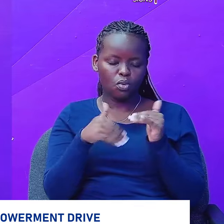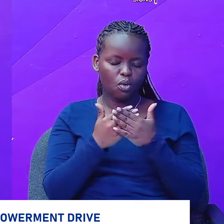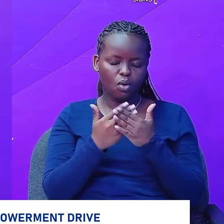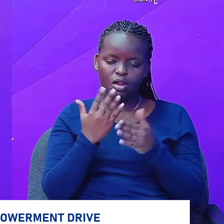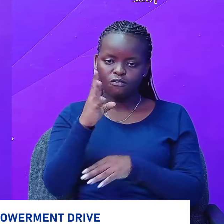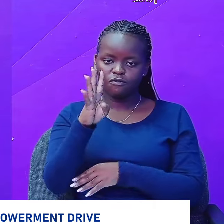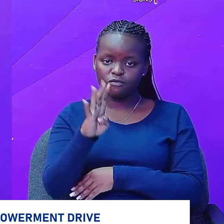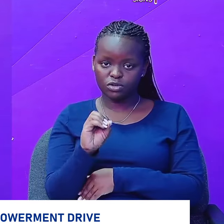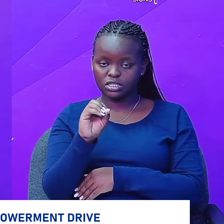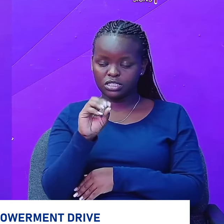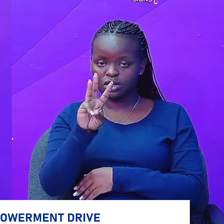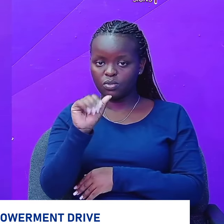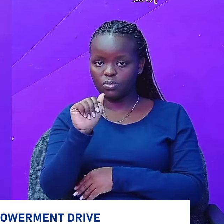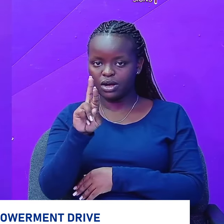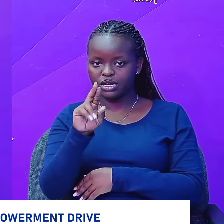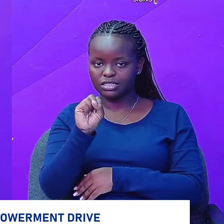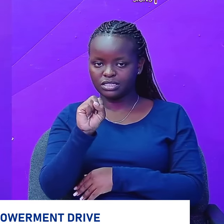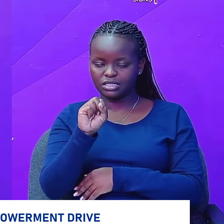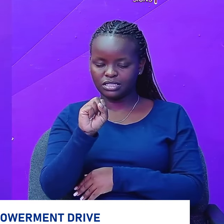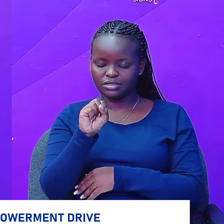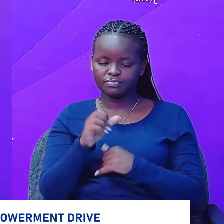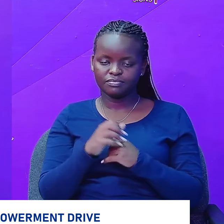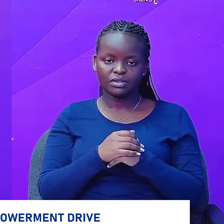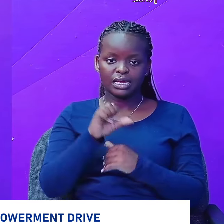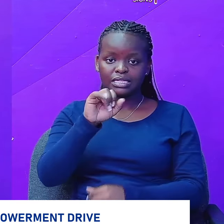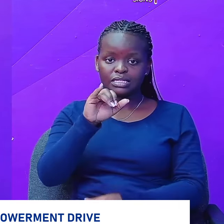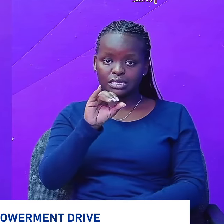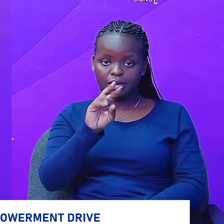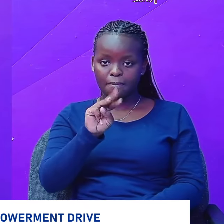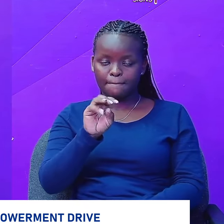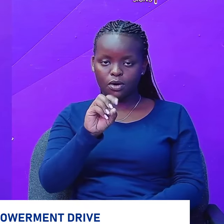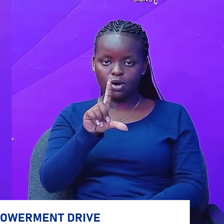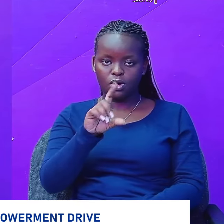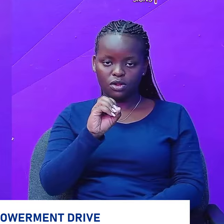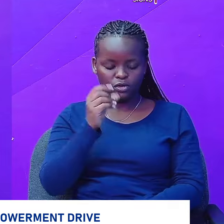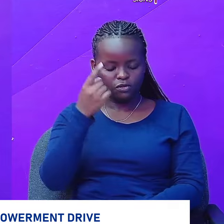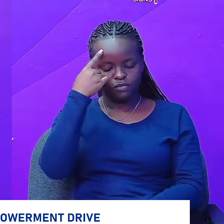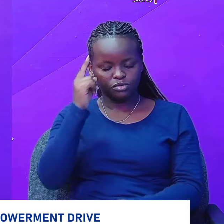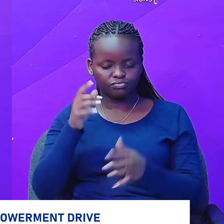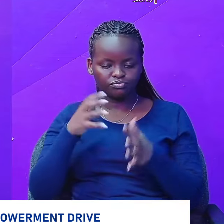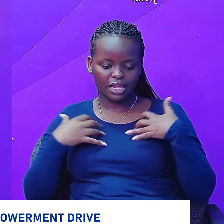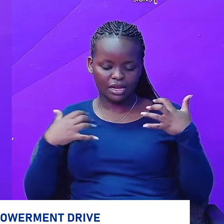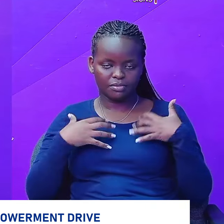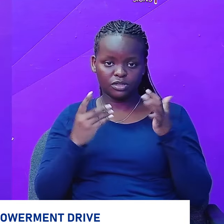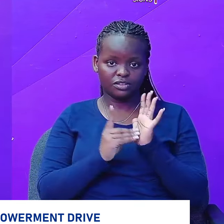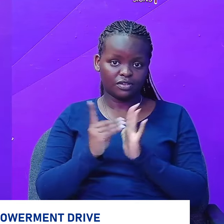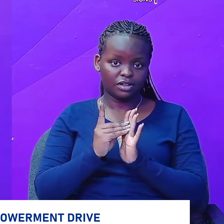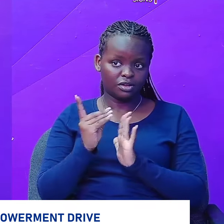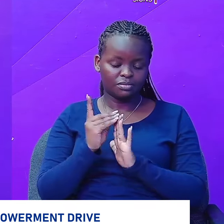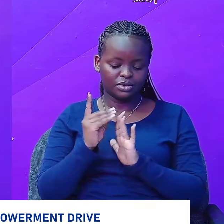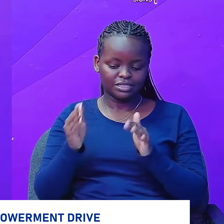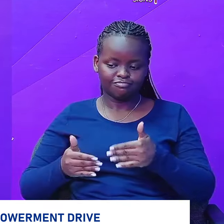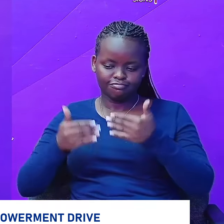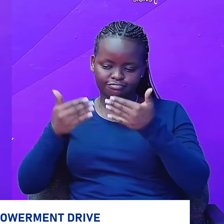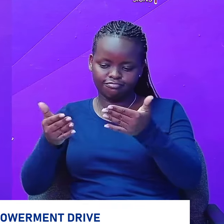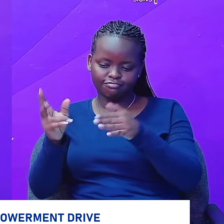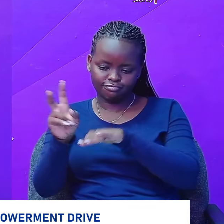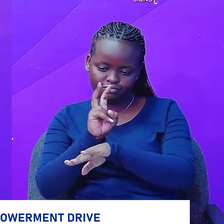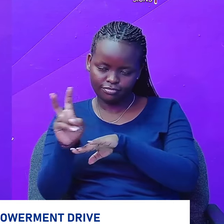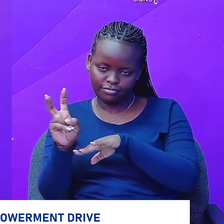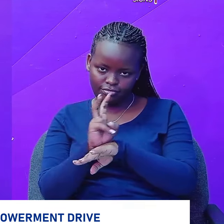county. Josephat Simolo from the State Department for Livestock Development, who oversaw the handover, emphasized that